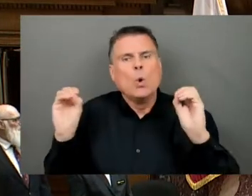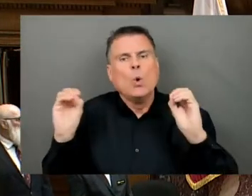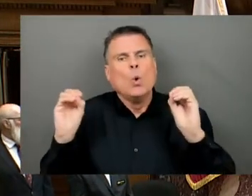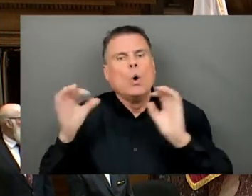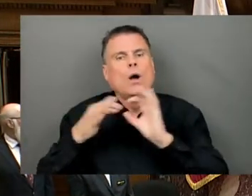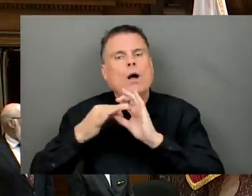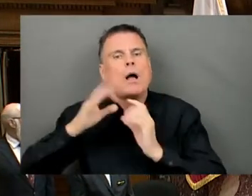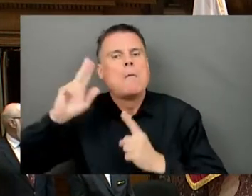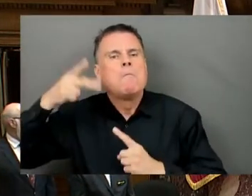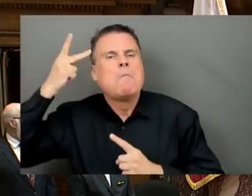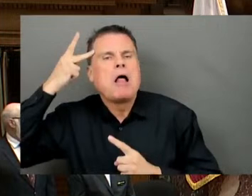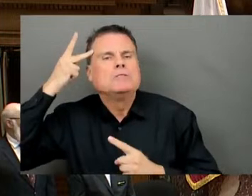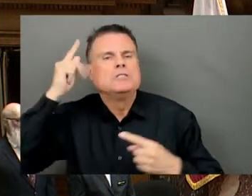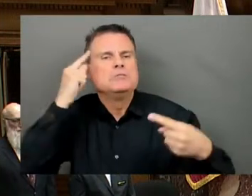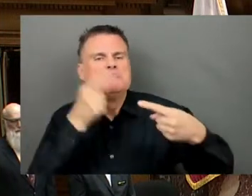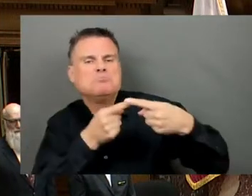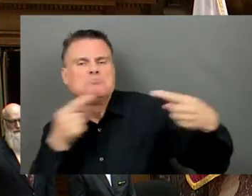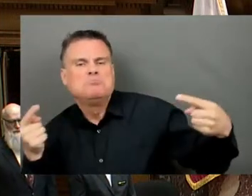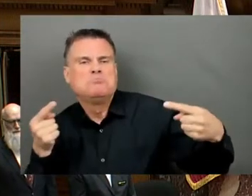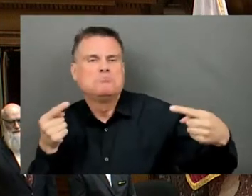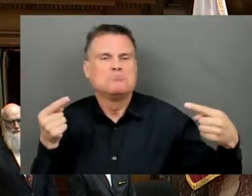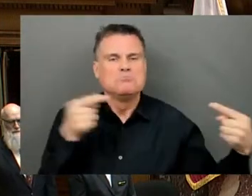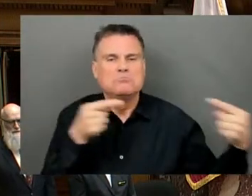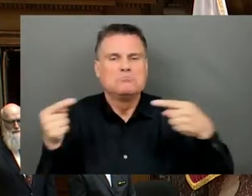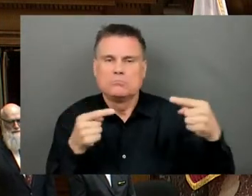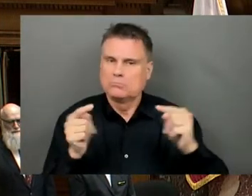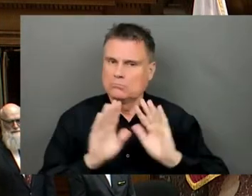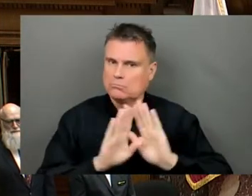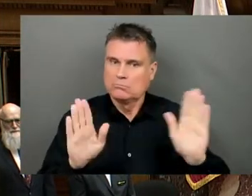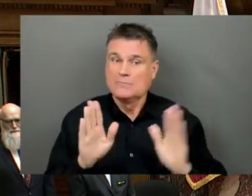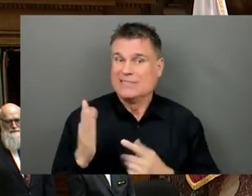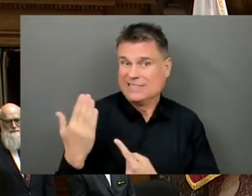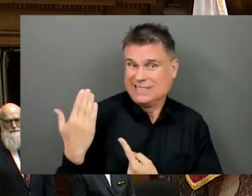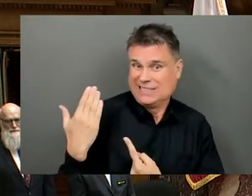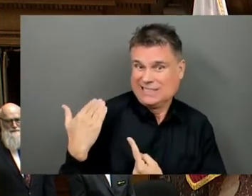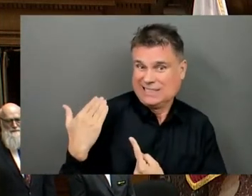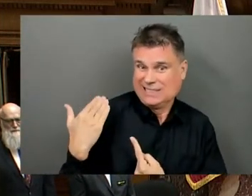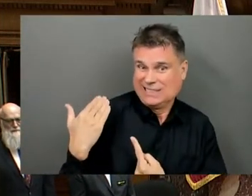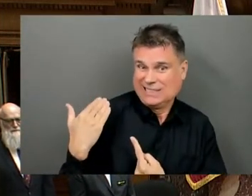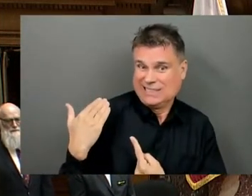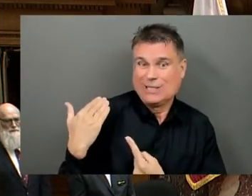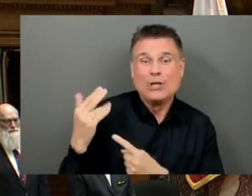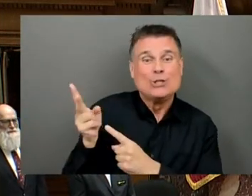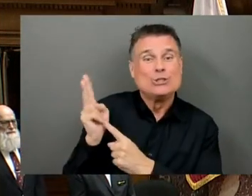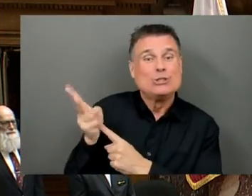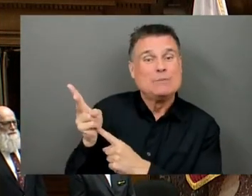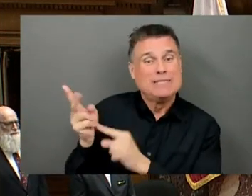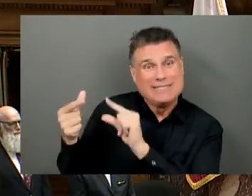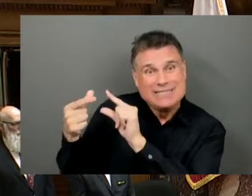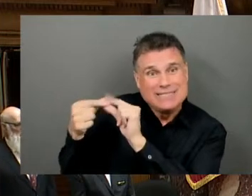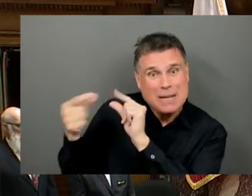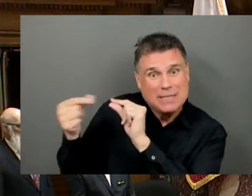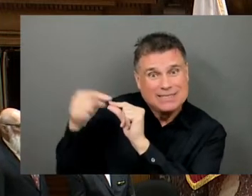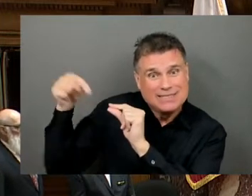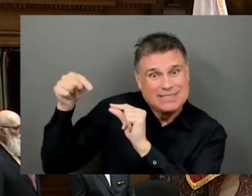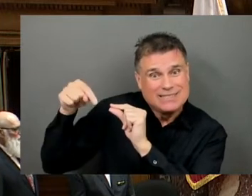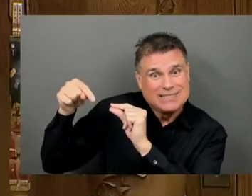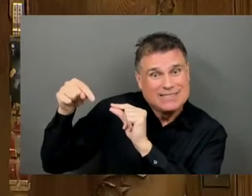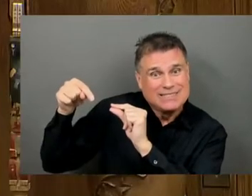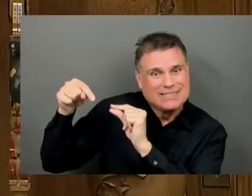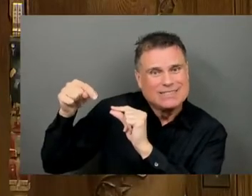very neutral. So please keep that in mind when you are speaking and celebrating or